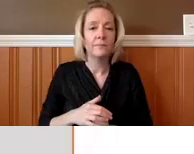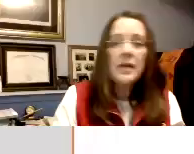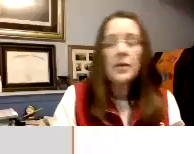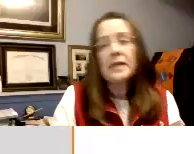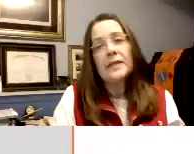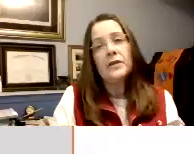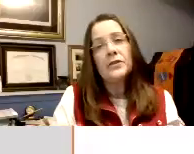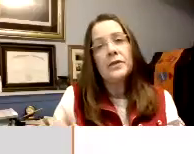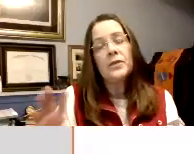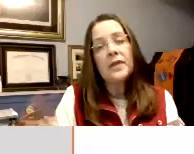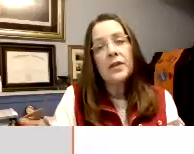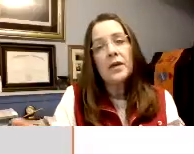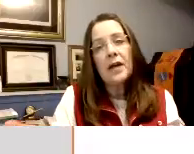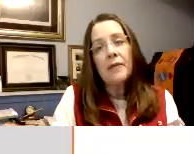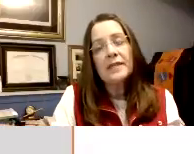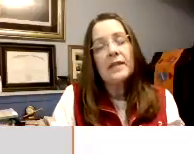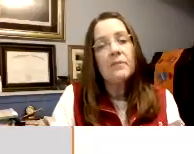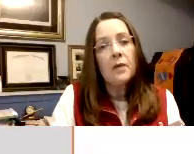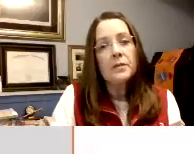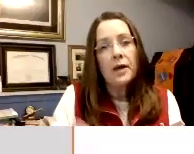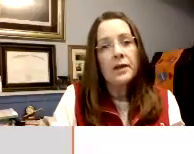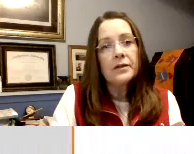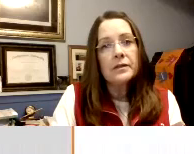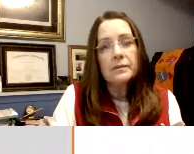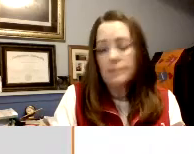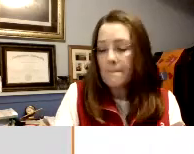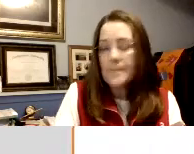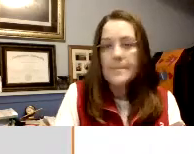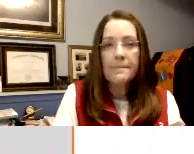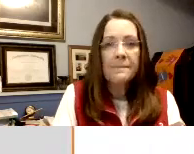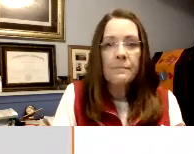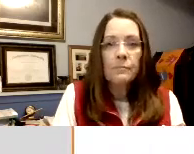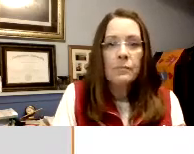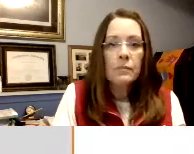phase 3, we're going to see our students really look at objects of multiple colors.